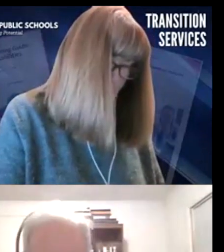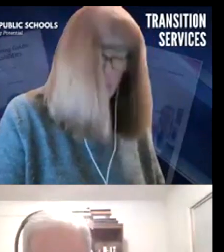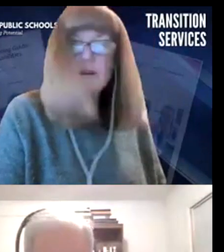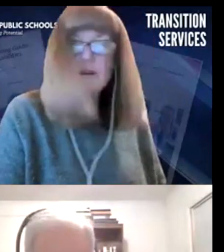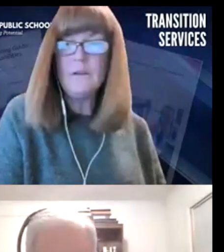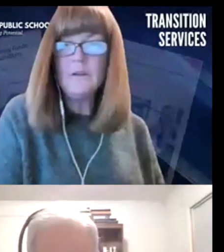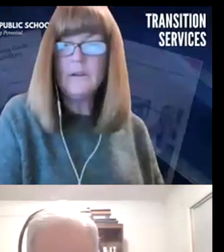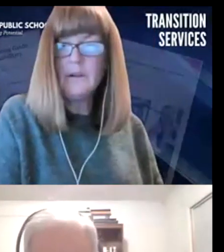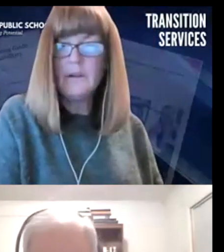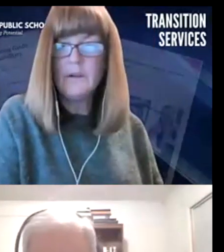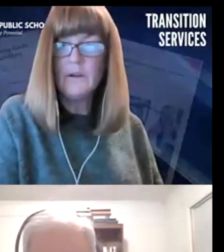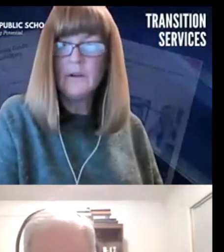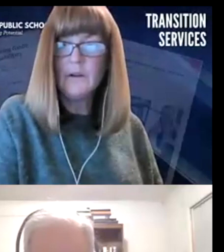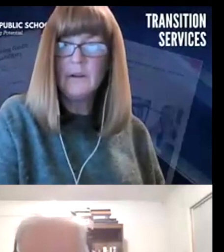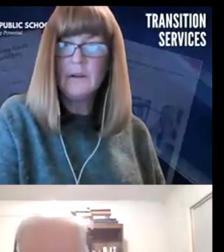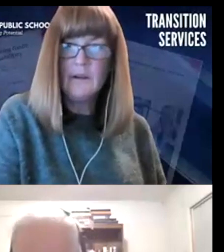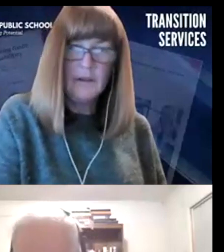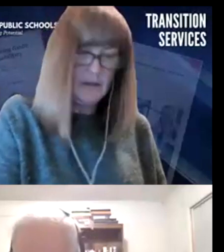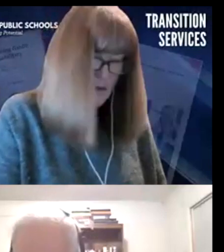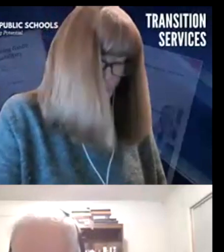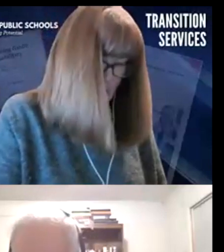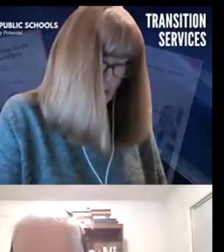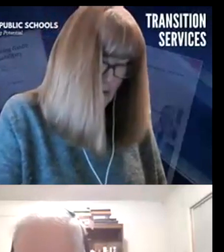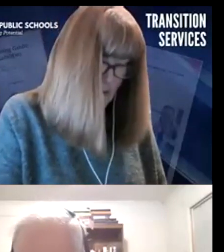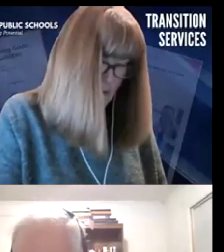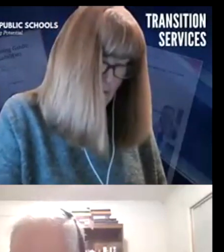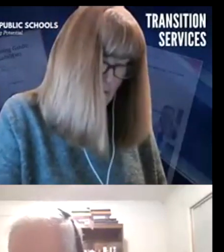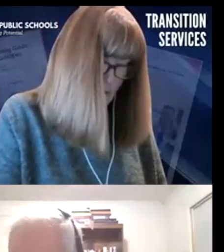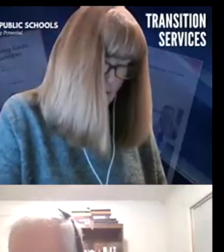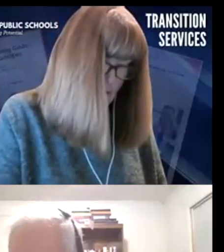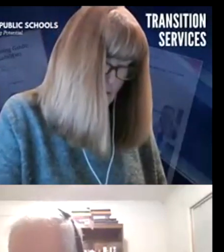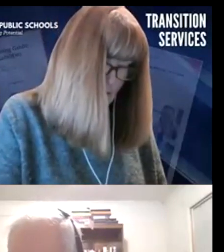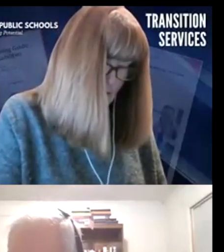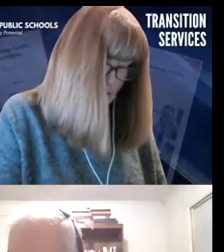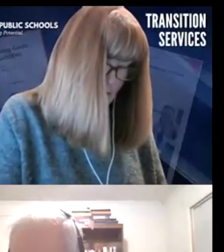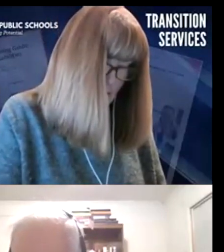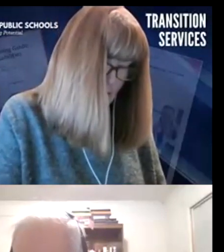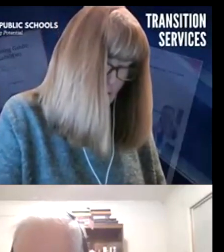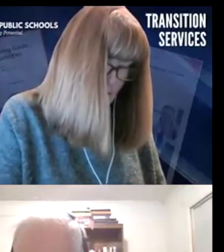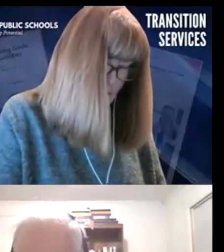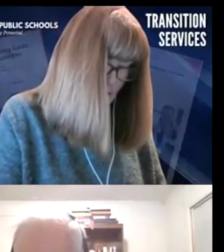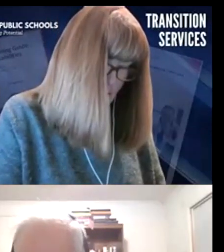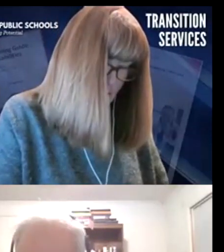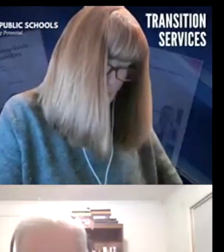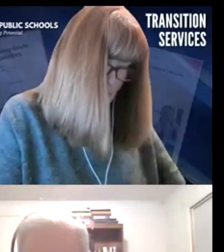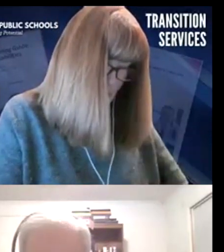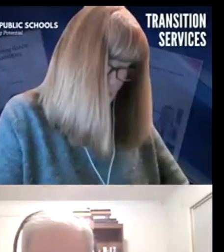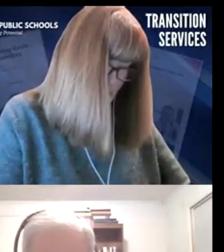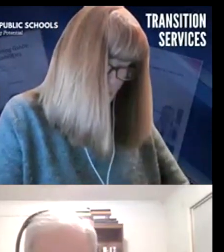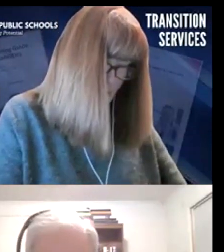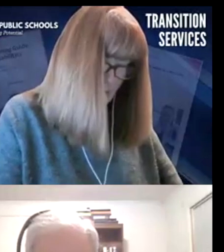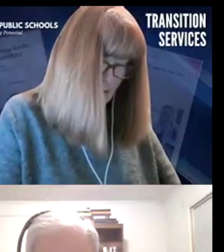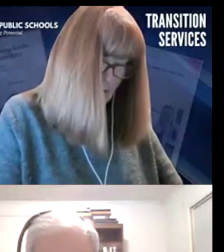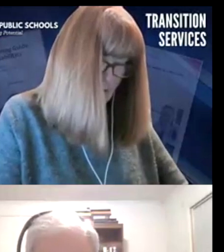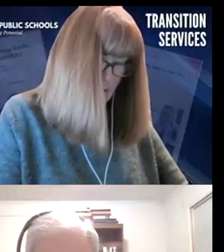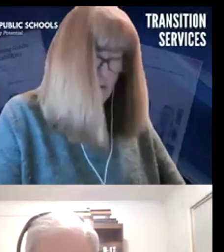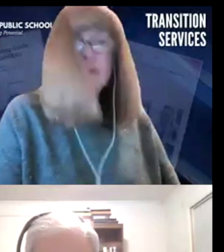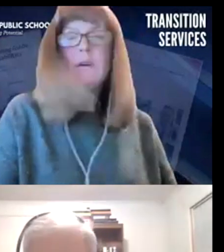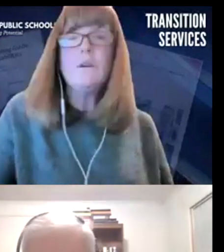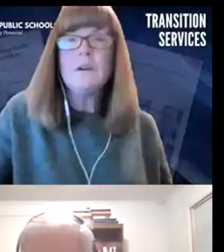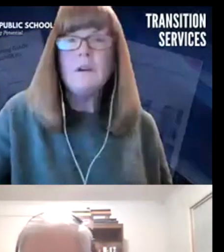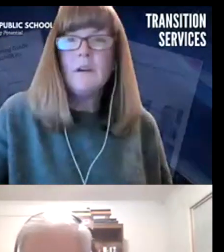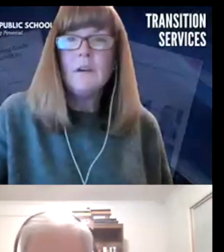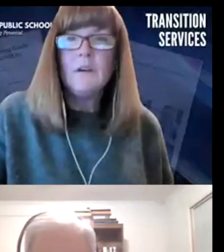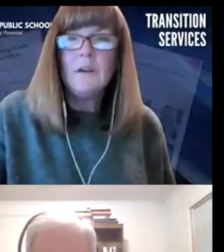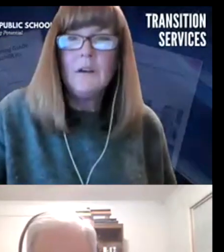tonight we are fortunate to have as our presenters. Hold